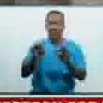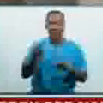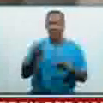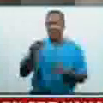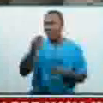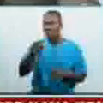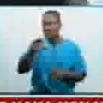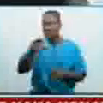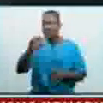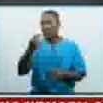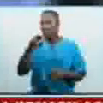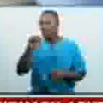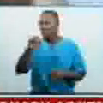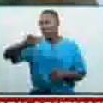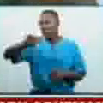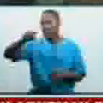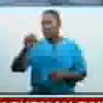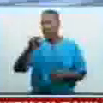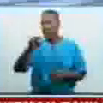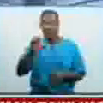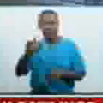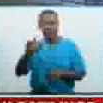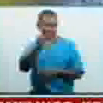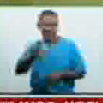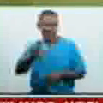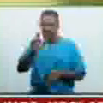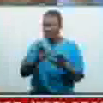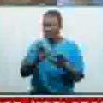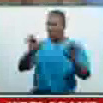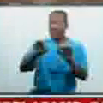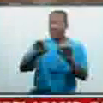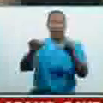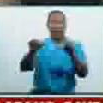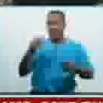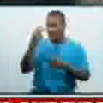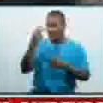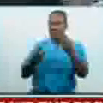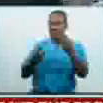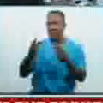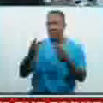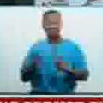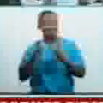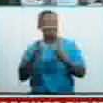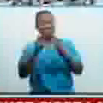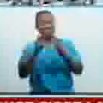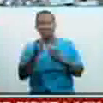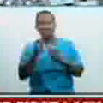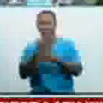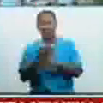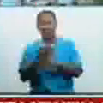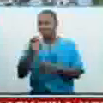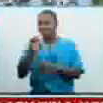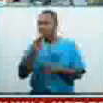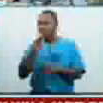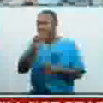the GBC Gramophone Library as a major World Cultural Heritage Facility. It was presented by the German Embassy